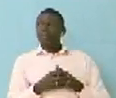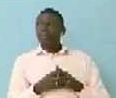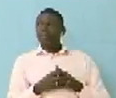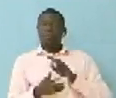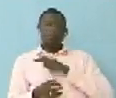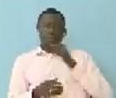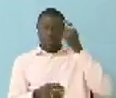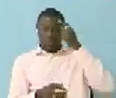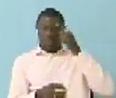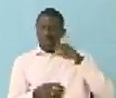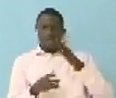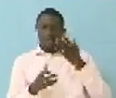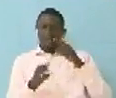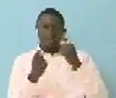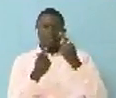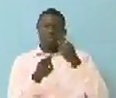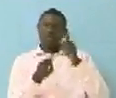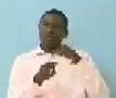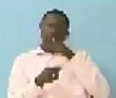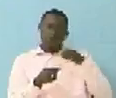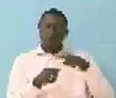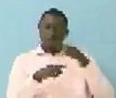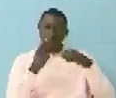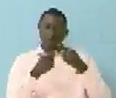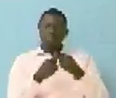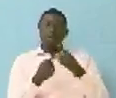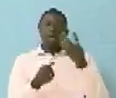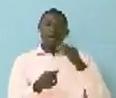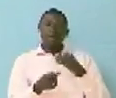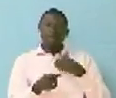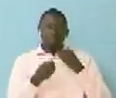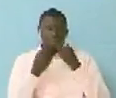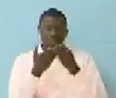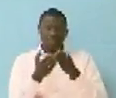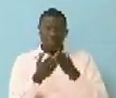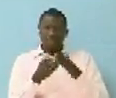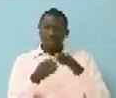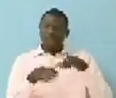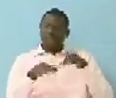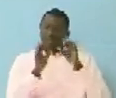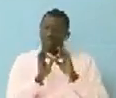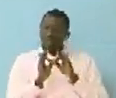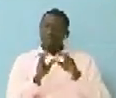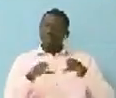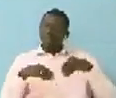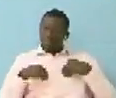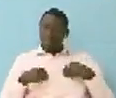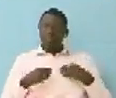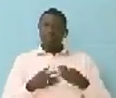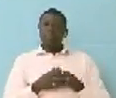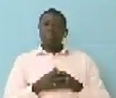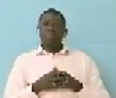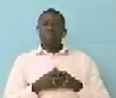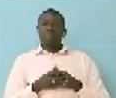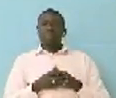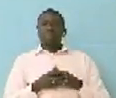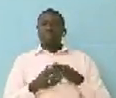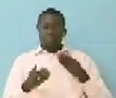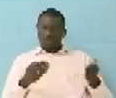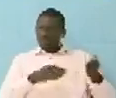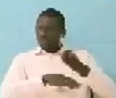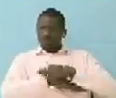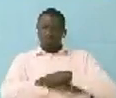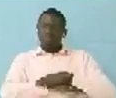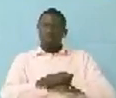don't think there's anything wrong with that. If I said it, take it that I said it. And that closes the